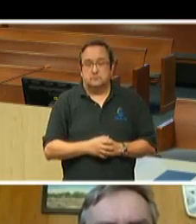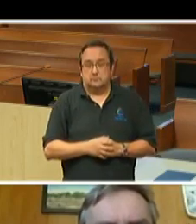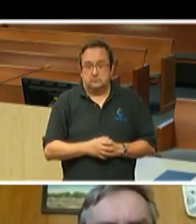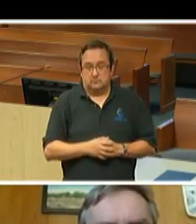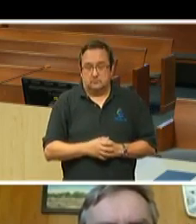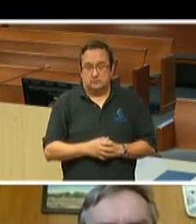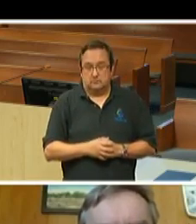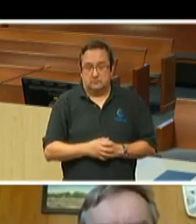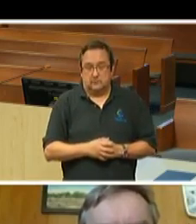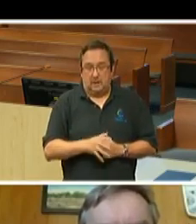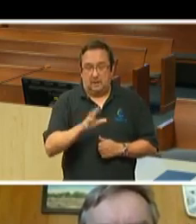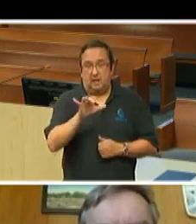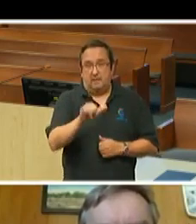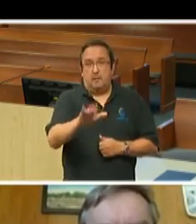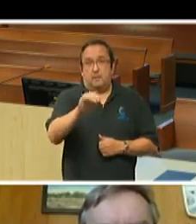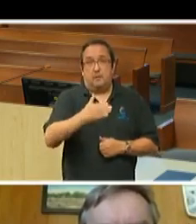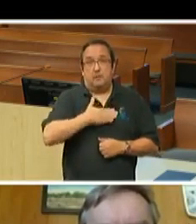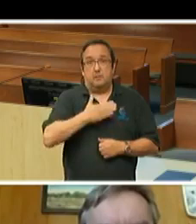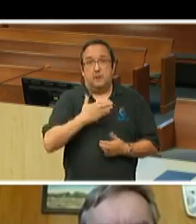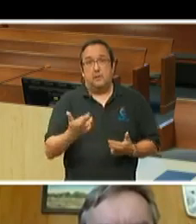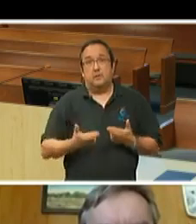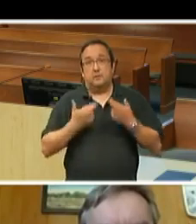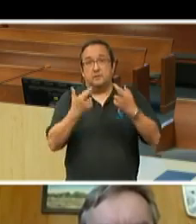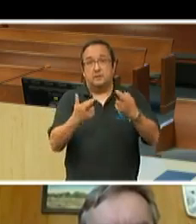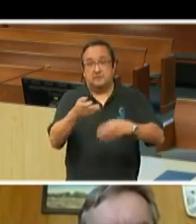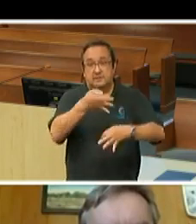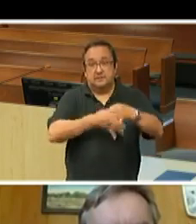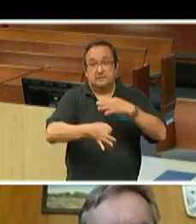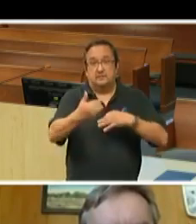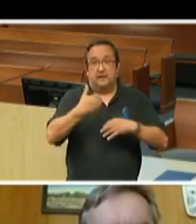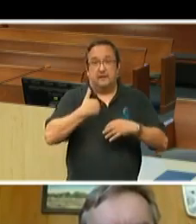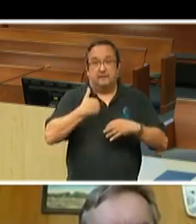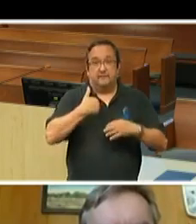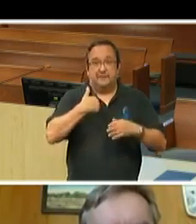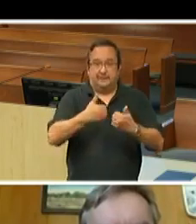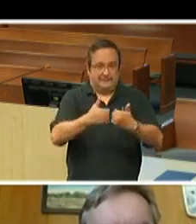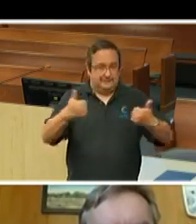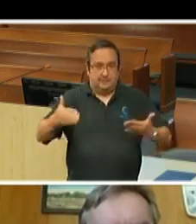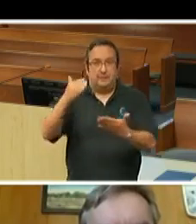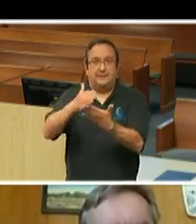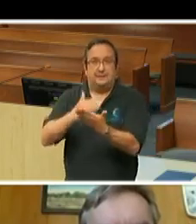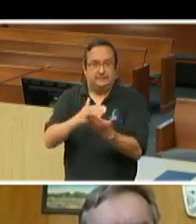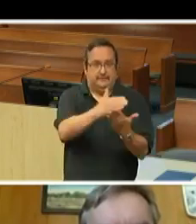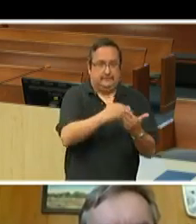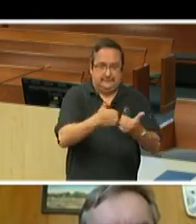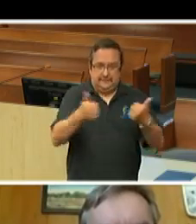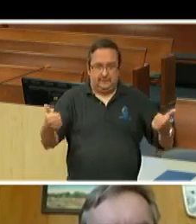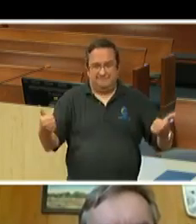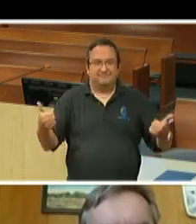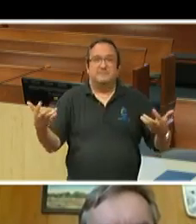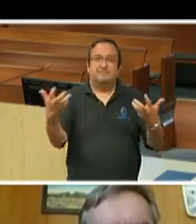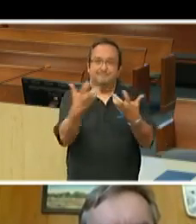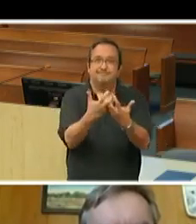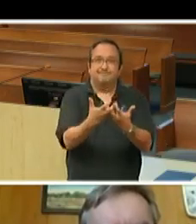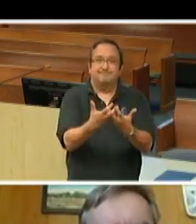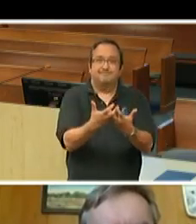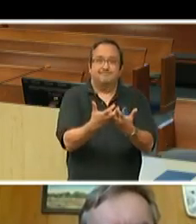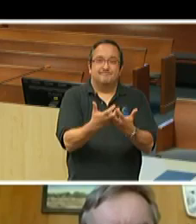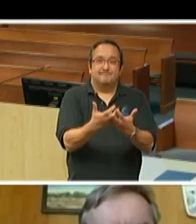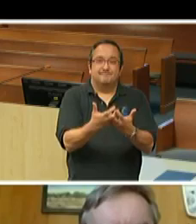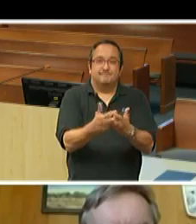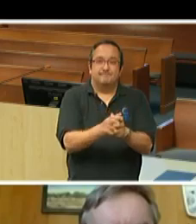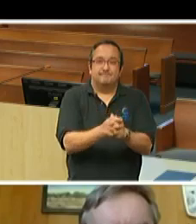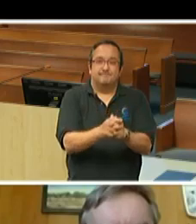that would be my recommendation, rather than have a separate list. I mean, I really appreciate, by the way,